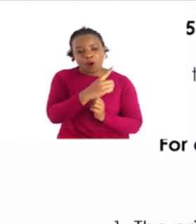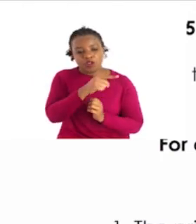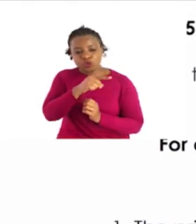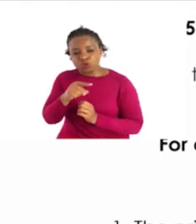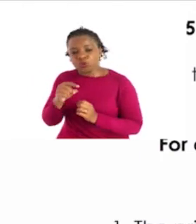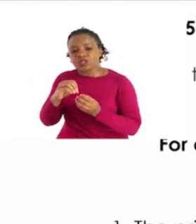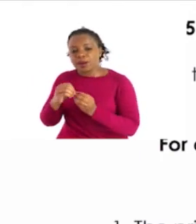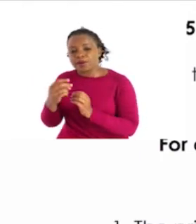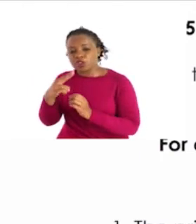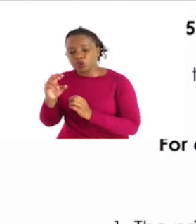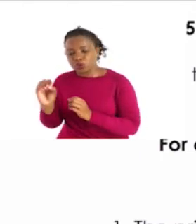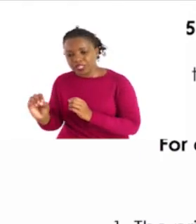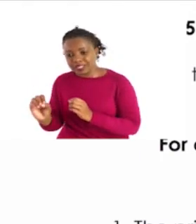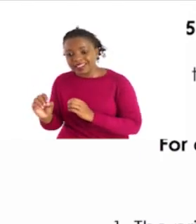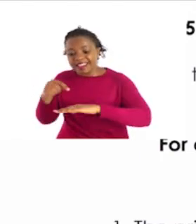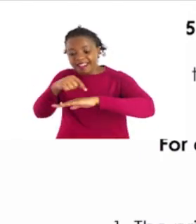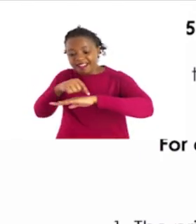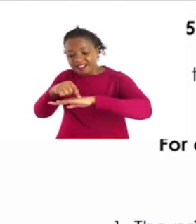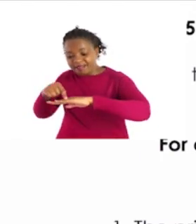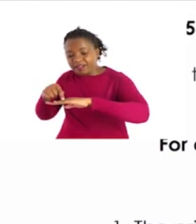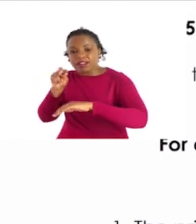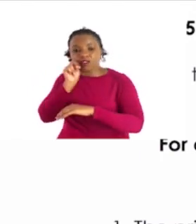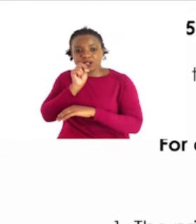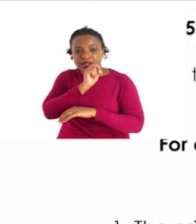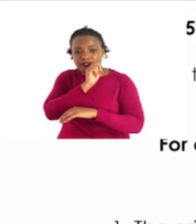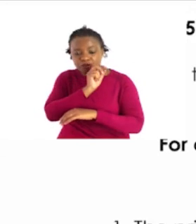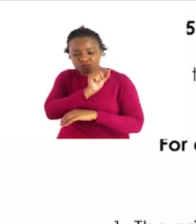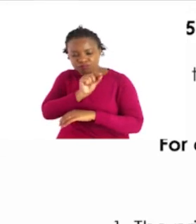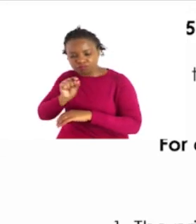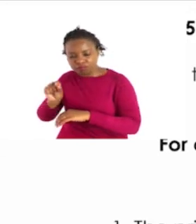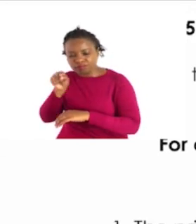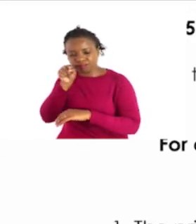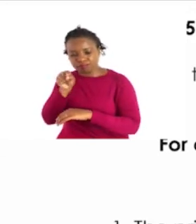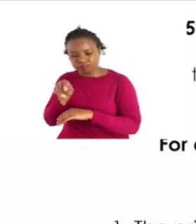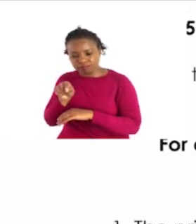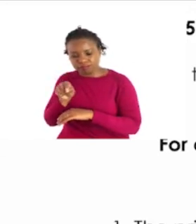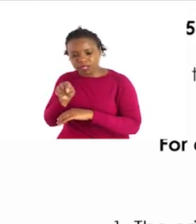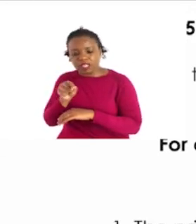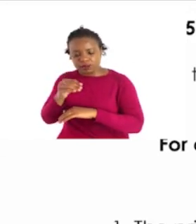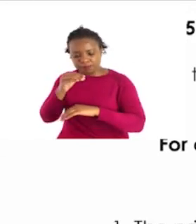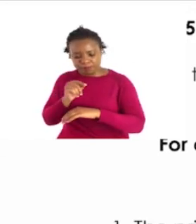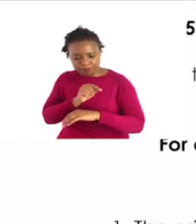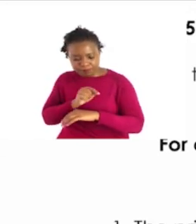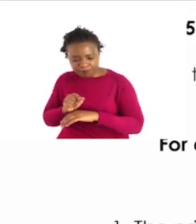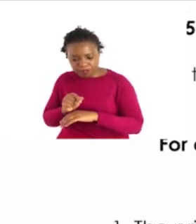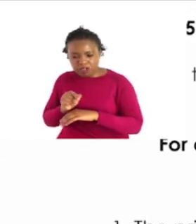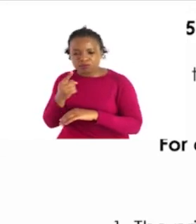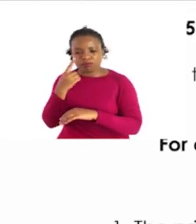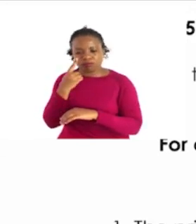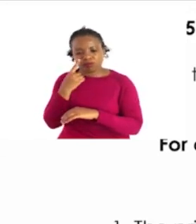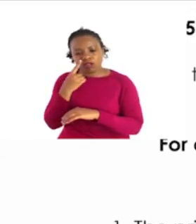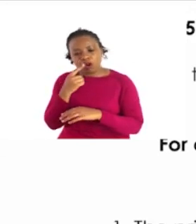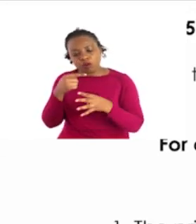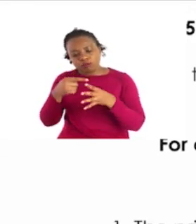underlined nouns in the sentences below and write them in the spaces provided. What are